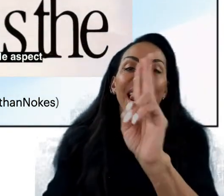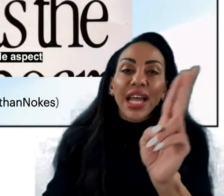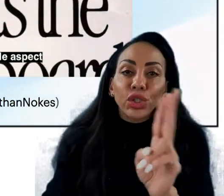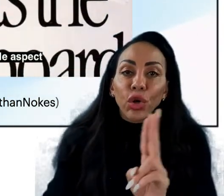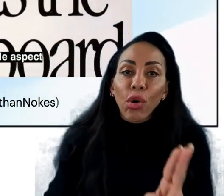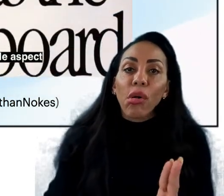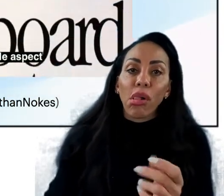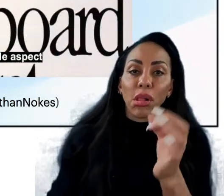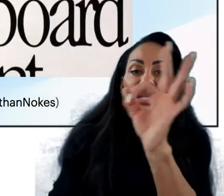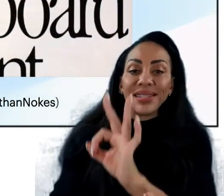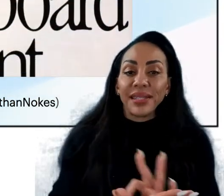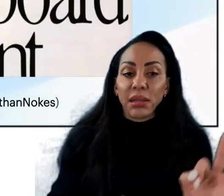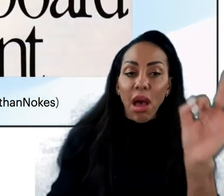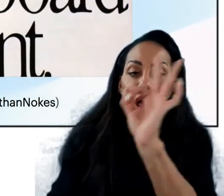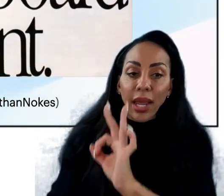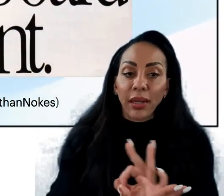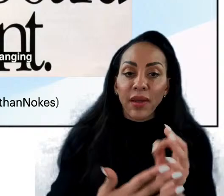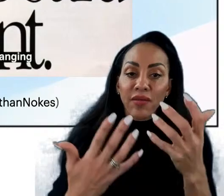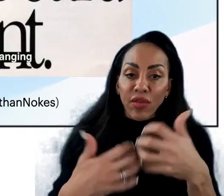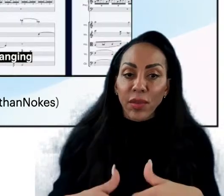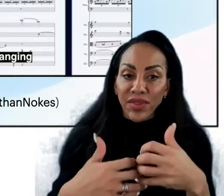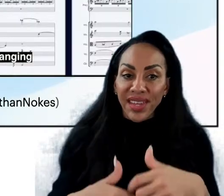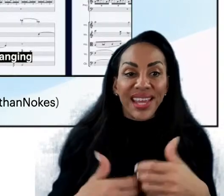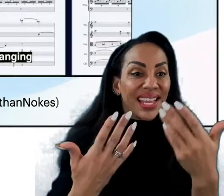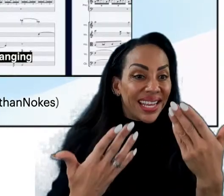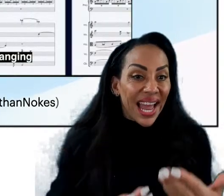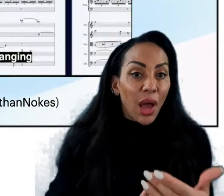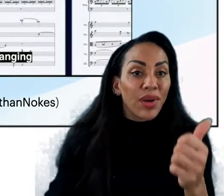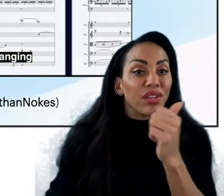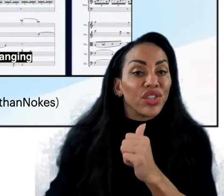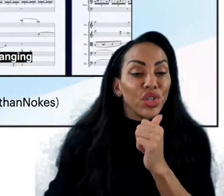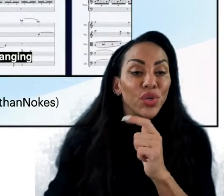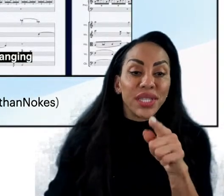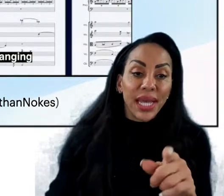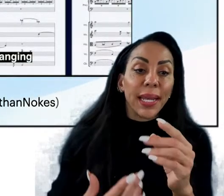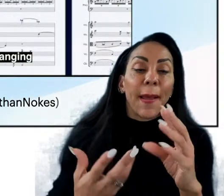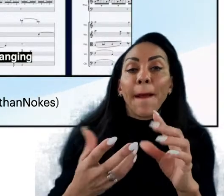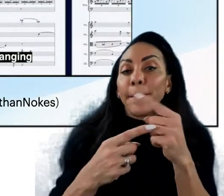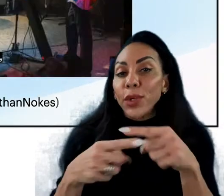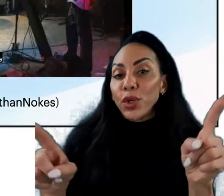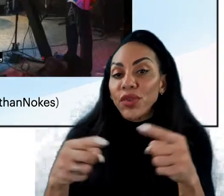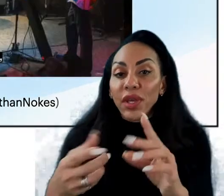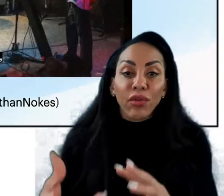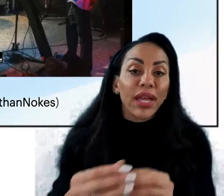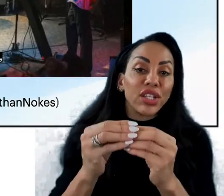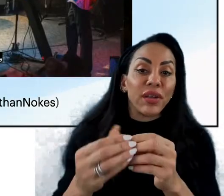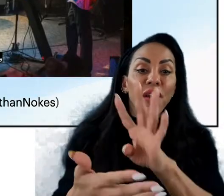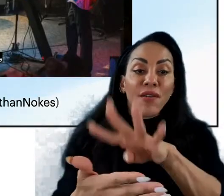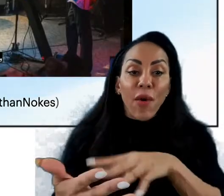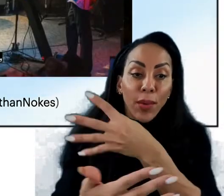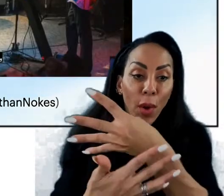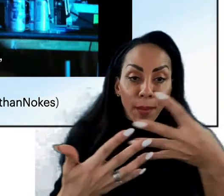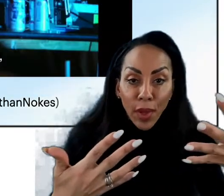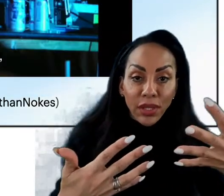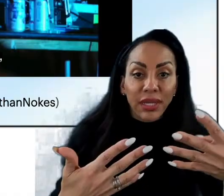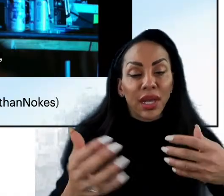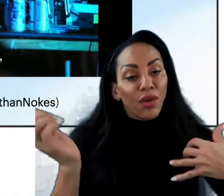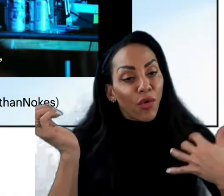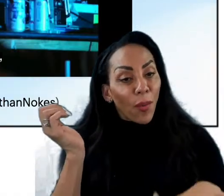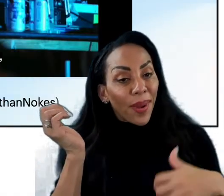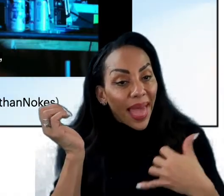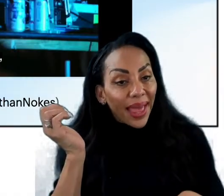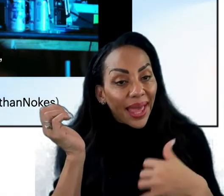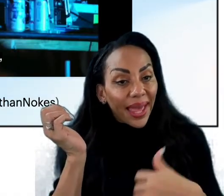used in almost every single aspect of music creation, from composing and arranging, to playing music,